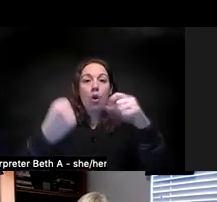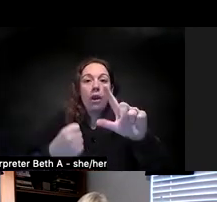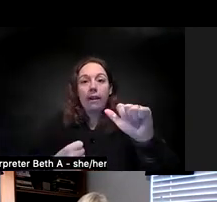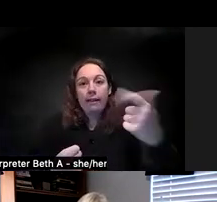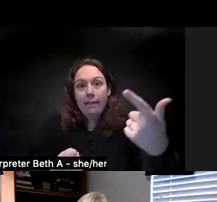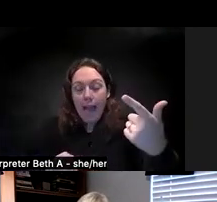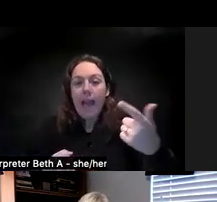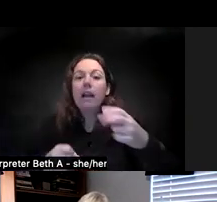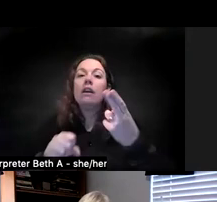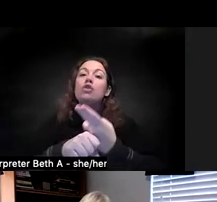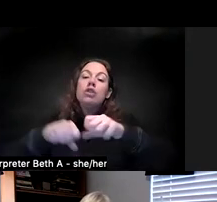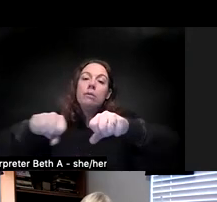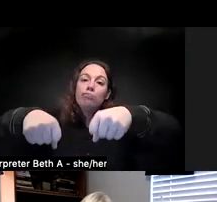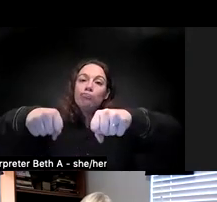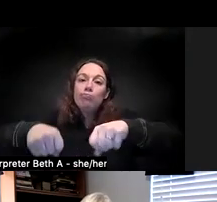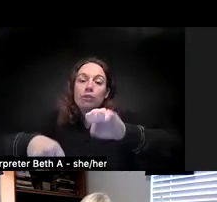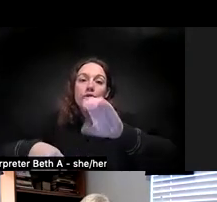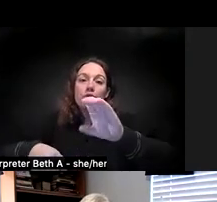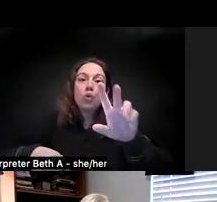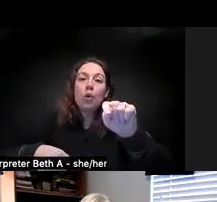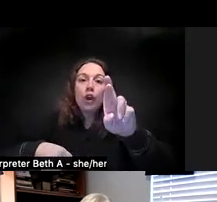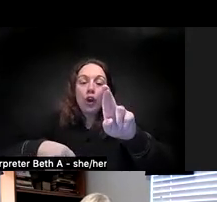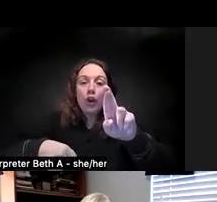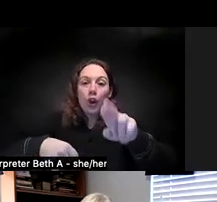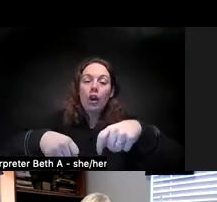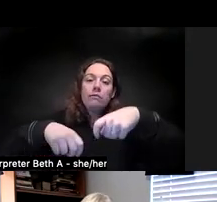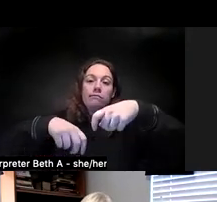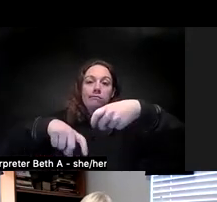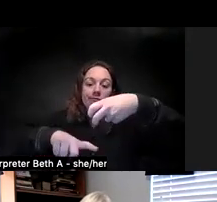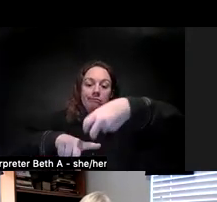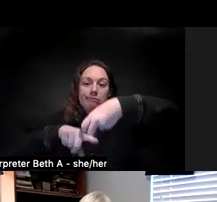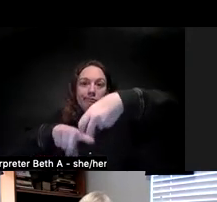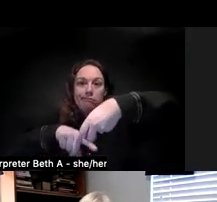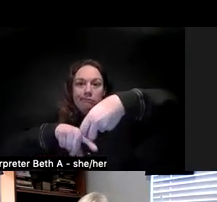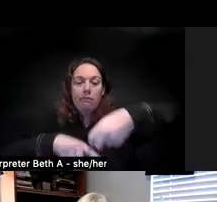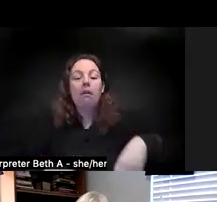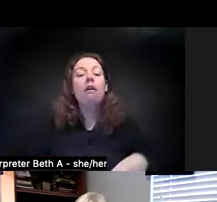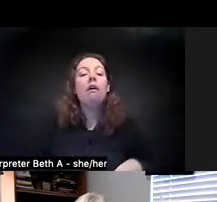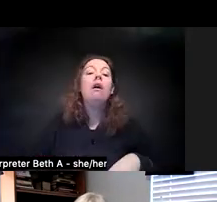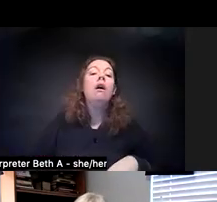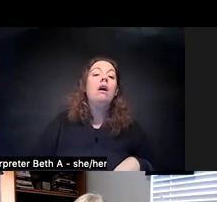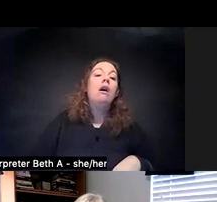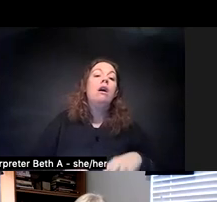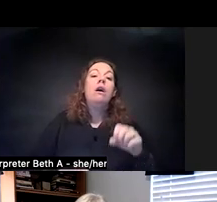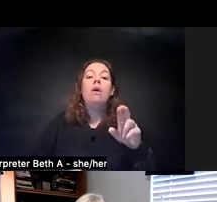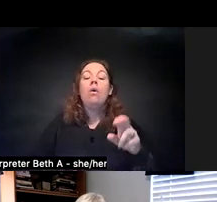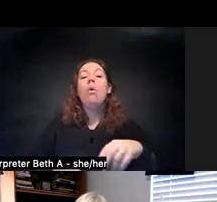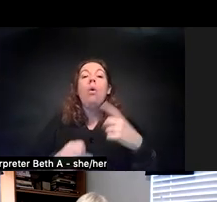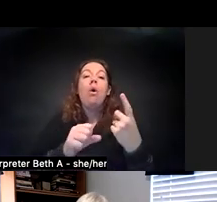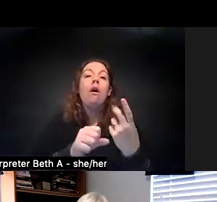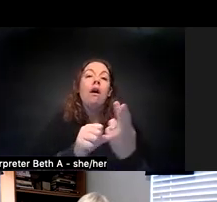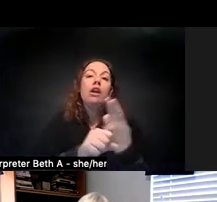the exhibits, as Stacy talked about, and carrying a backpack within an exhibition, and of course, service